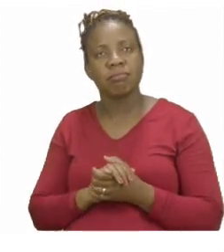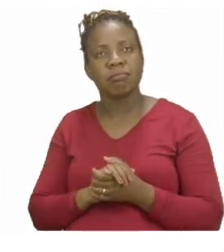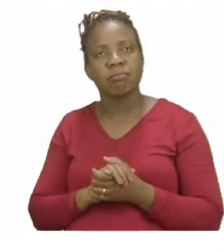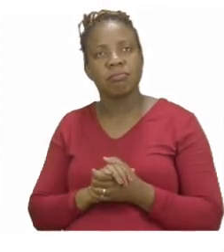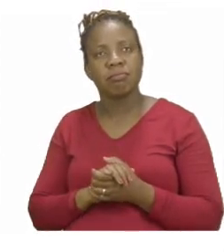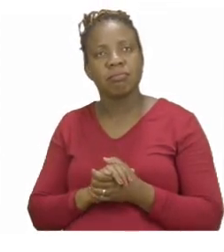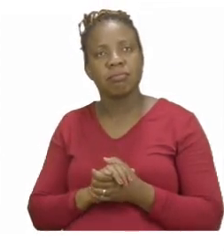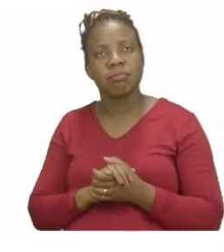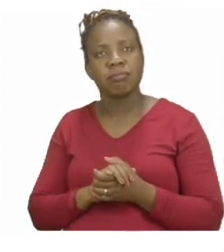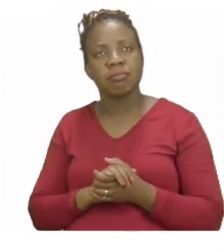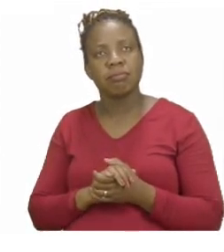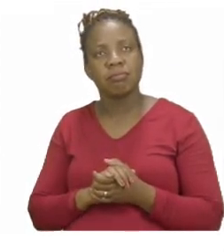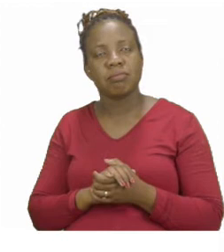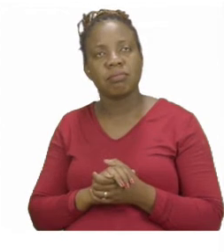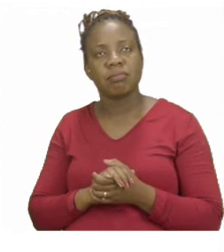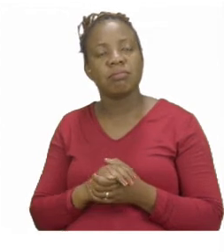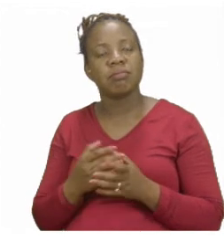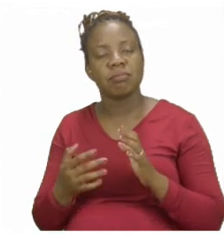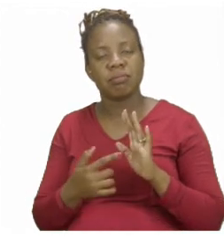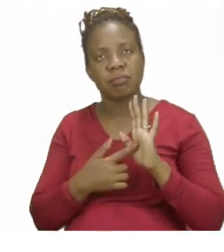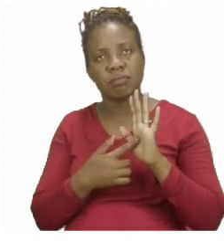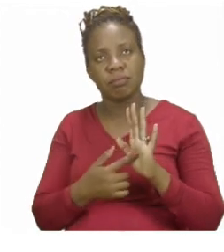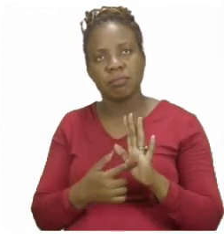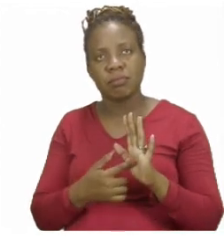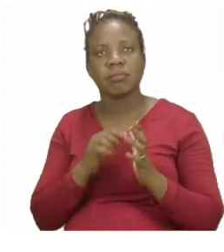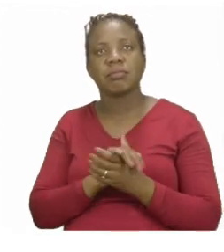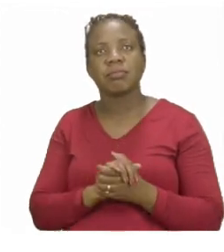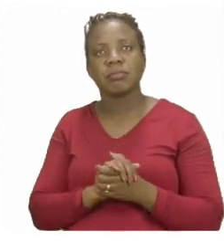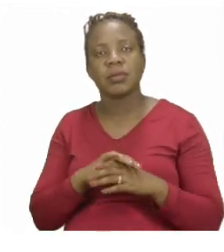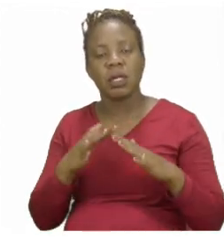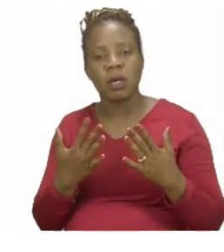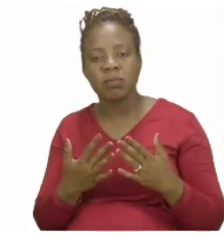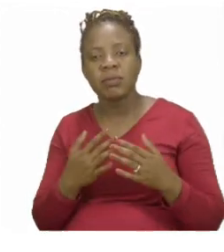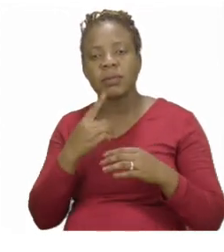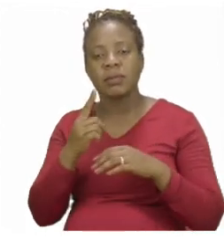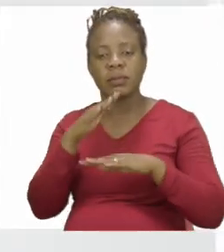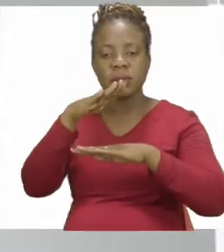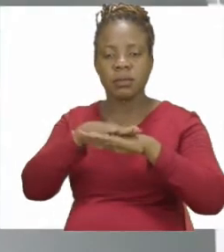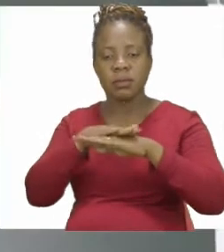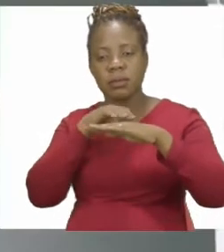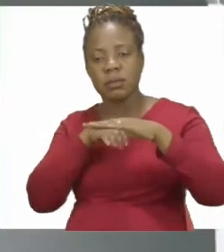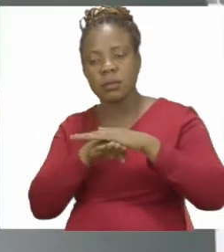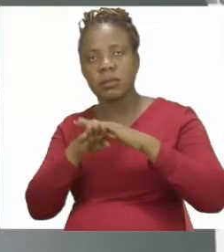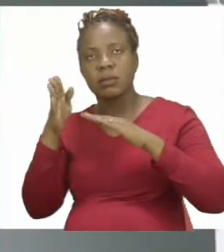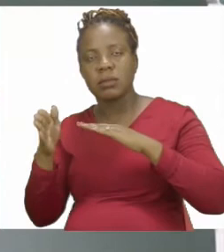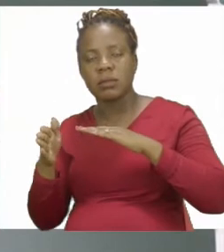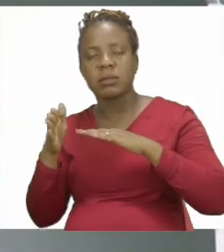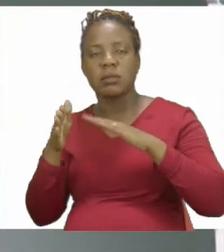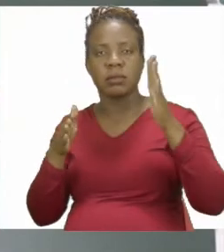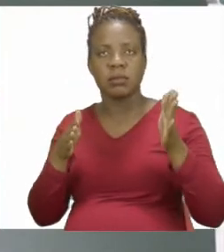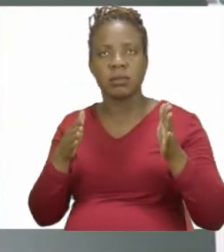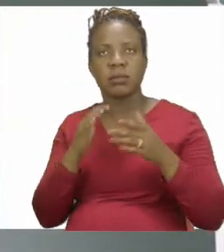show you the relation of something on the board. Now, on the board, I